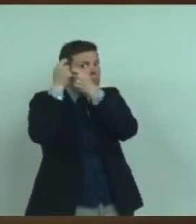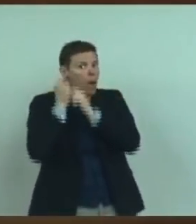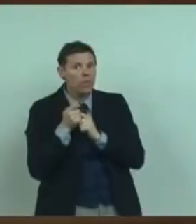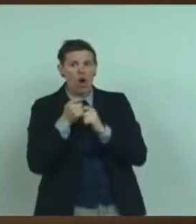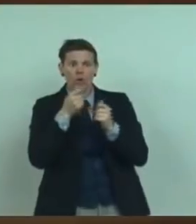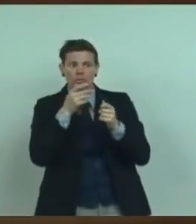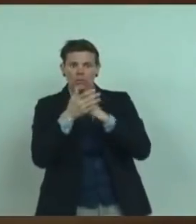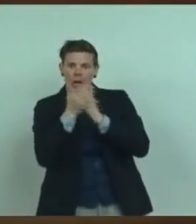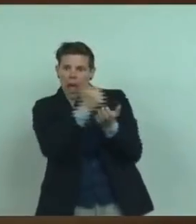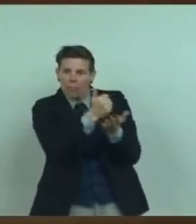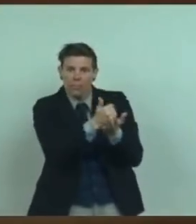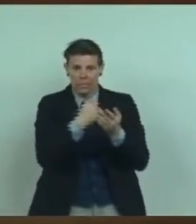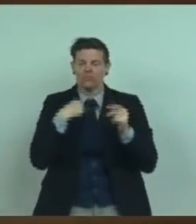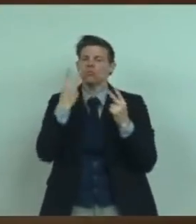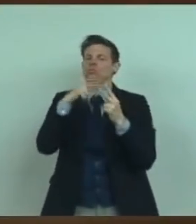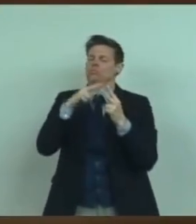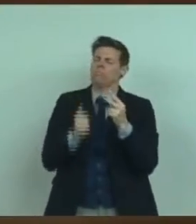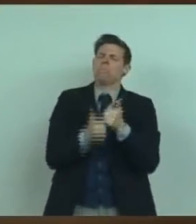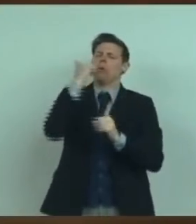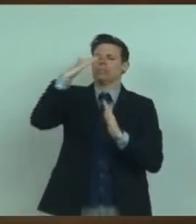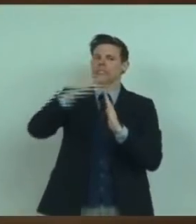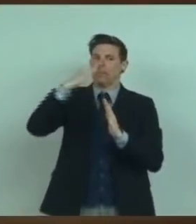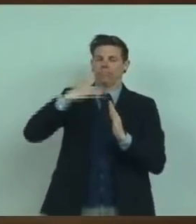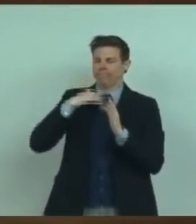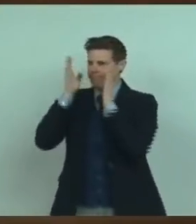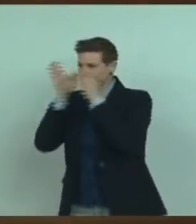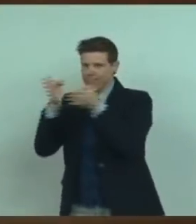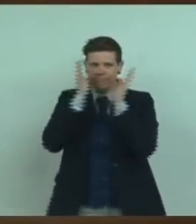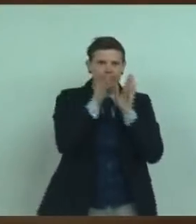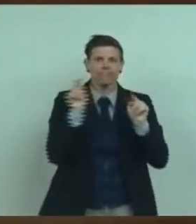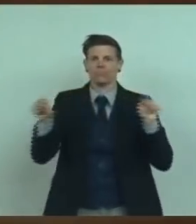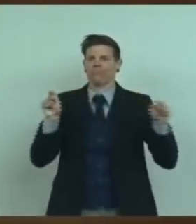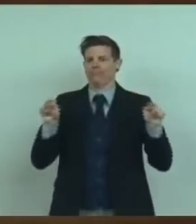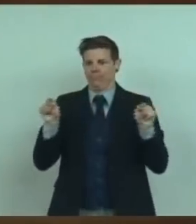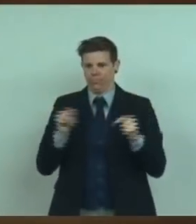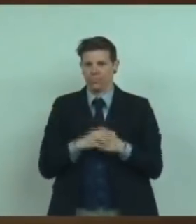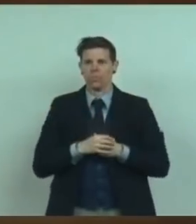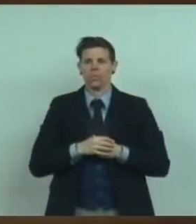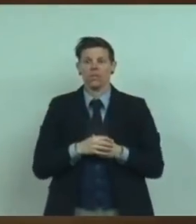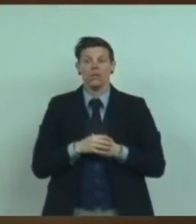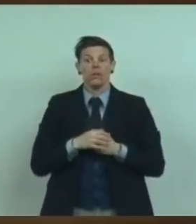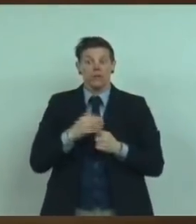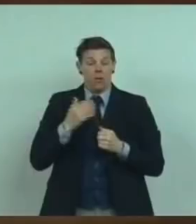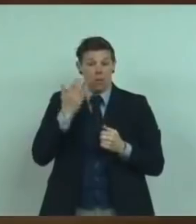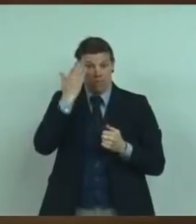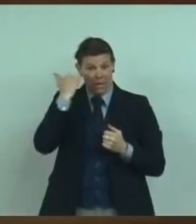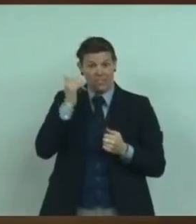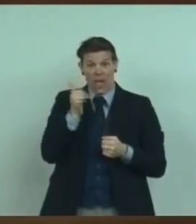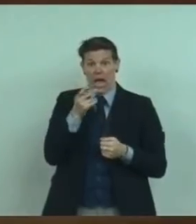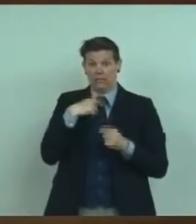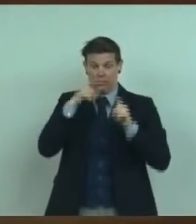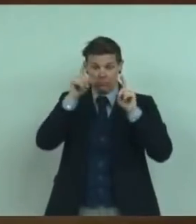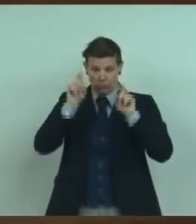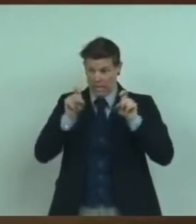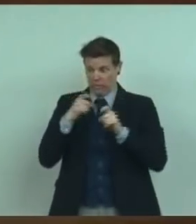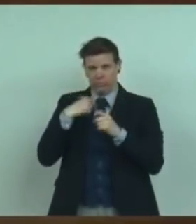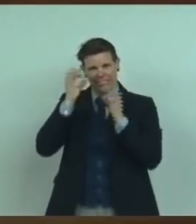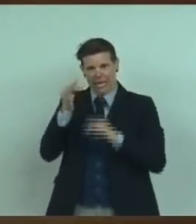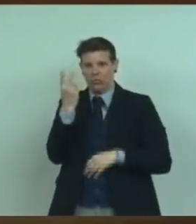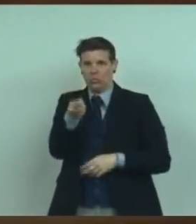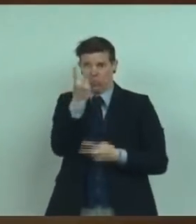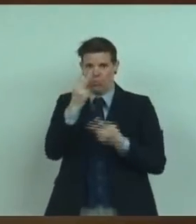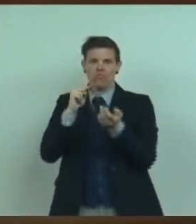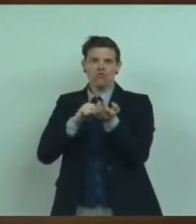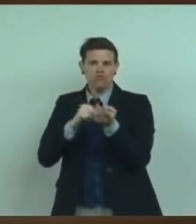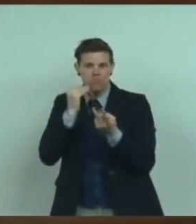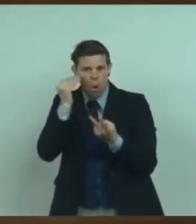significant increase in the number of tests or collection kits we were able to perform. We've been at 5 nursing homes